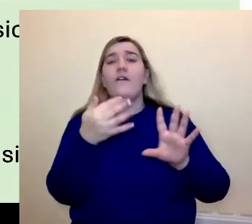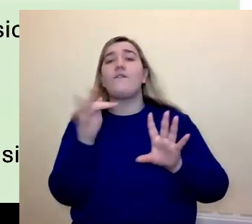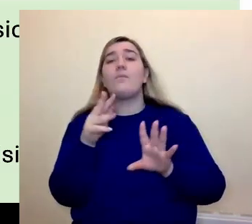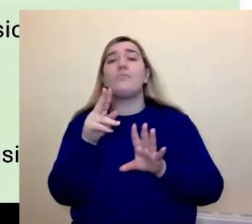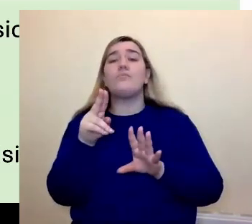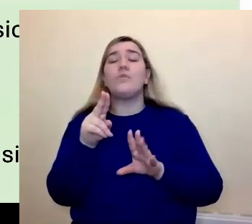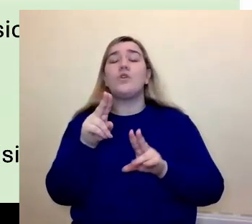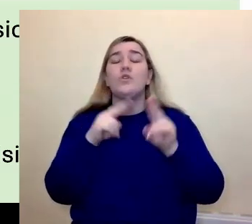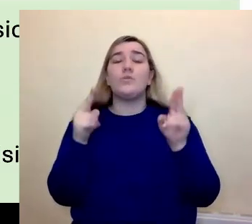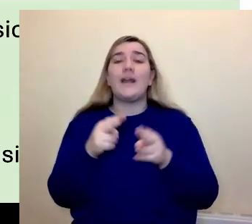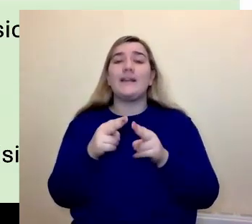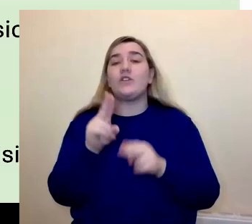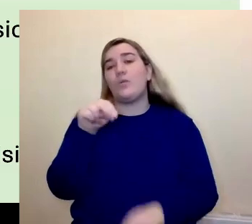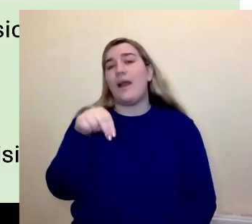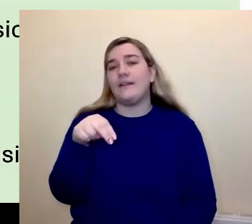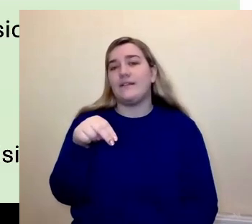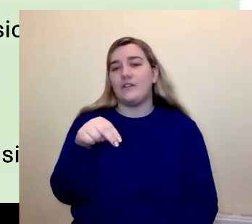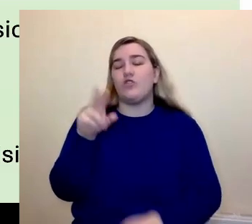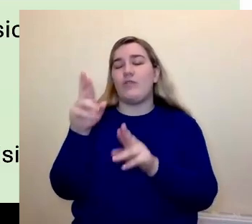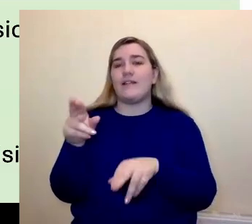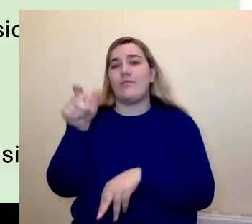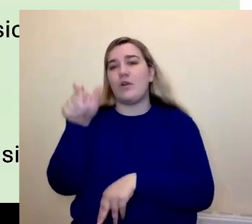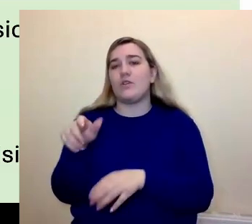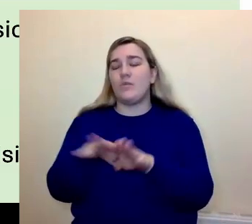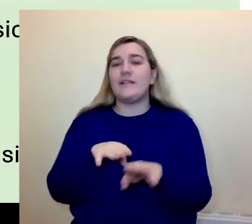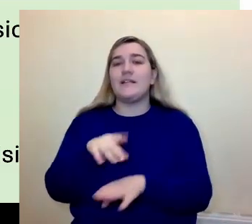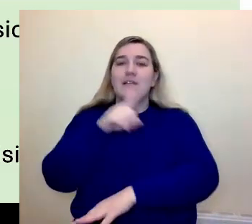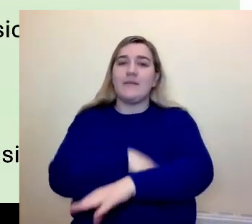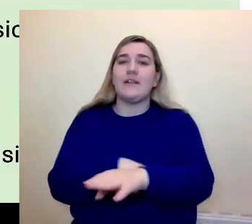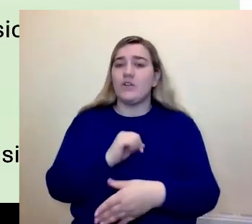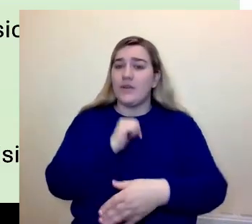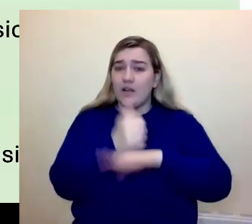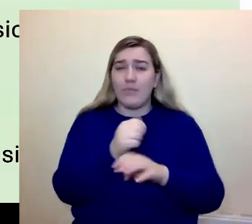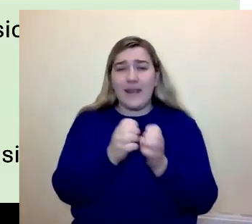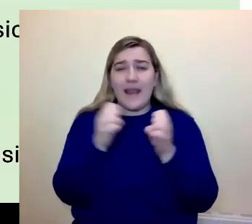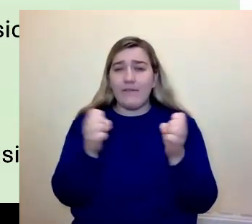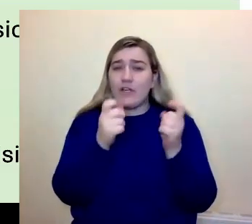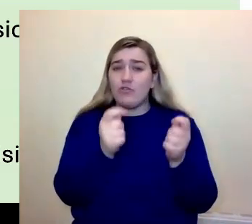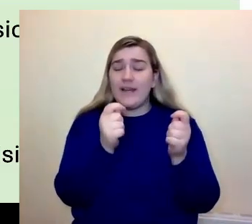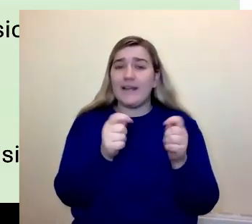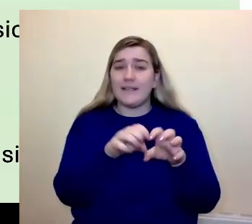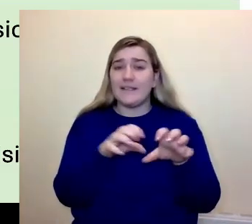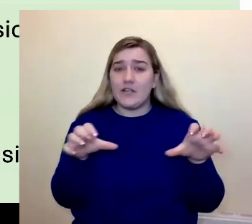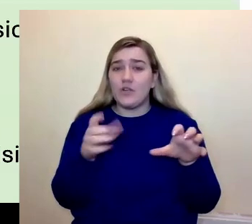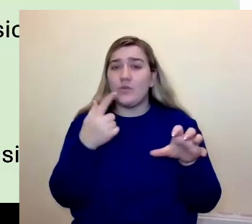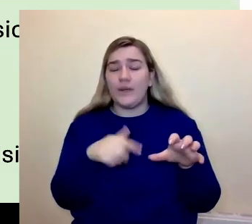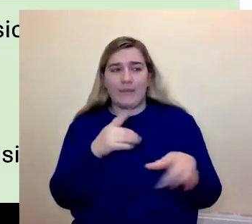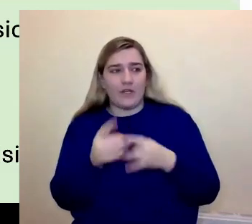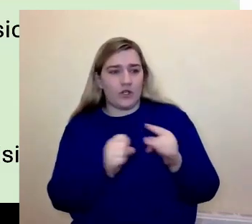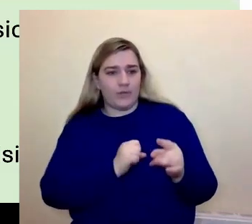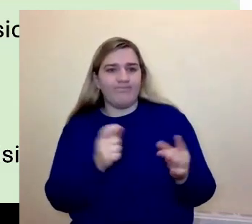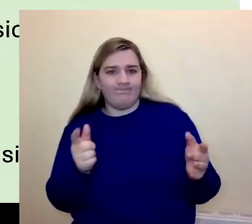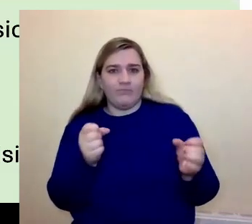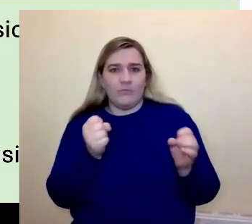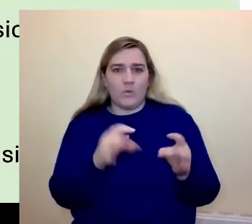Right with Persons with Disability. So in setting up each of the training sessions, what we did was we formed